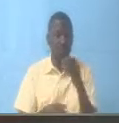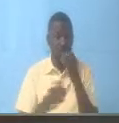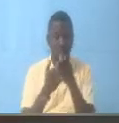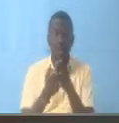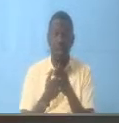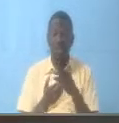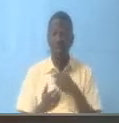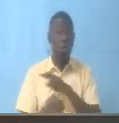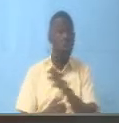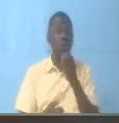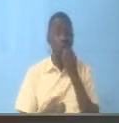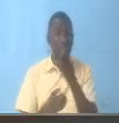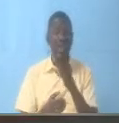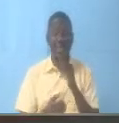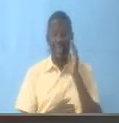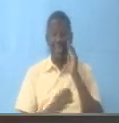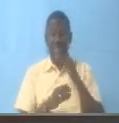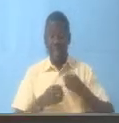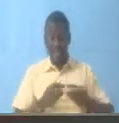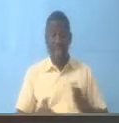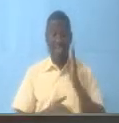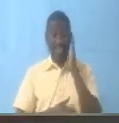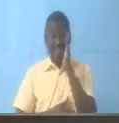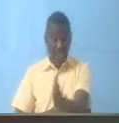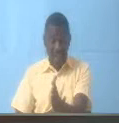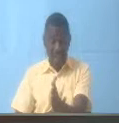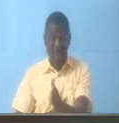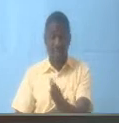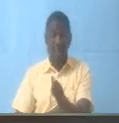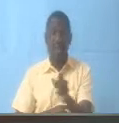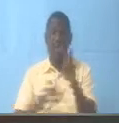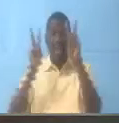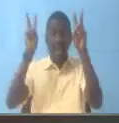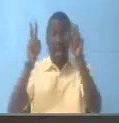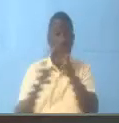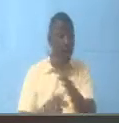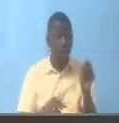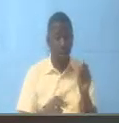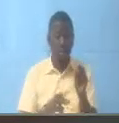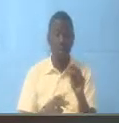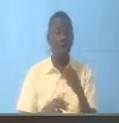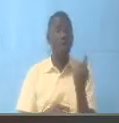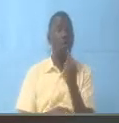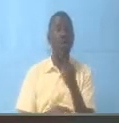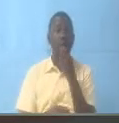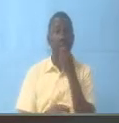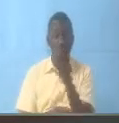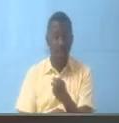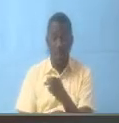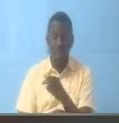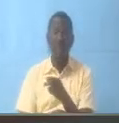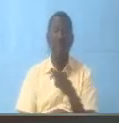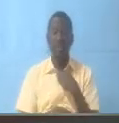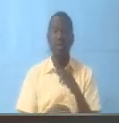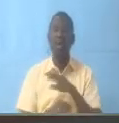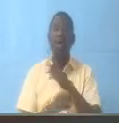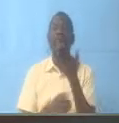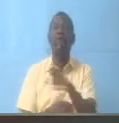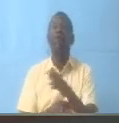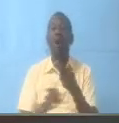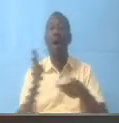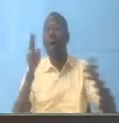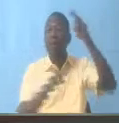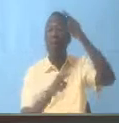name, they did not. As I said, they were saying mostly it's from above, it was from above. So, but we tried to follow the